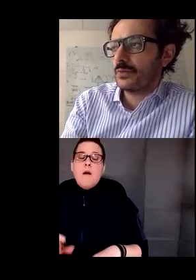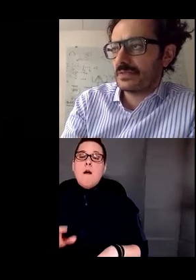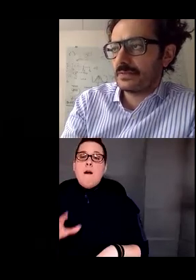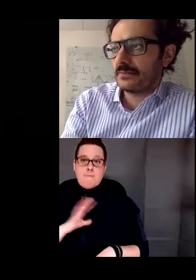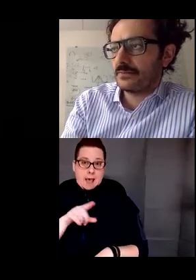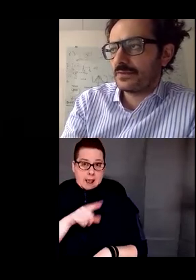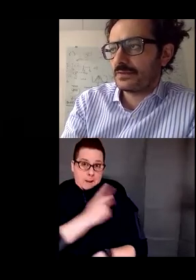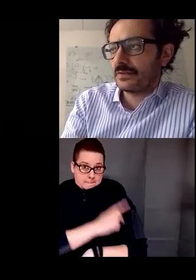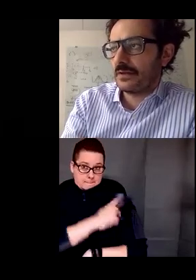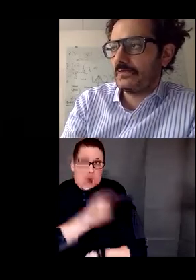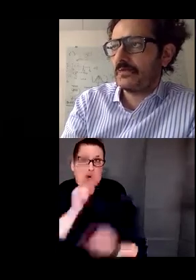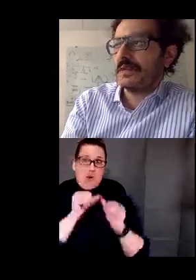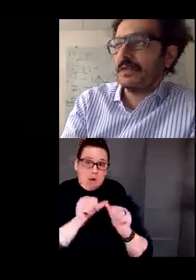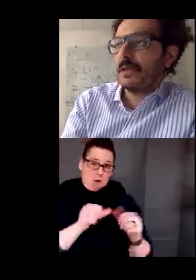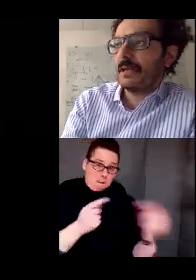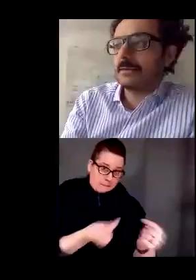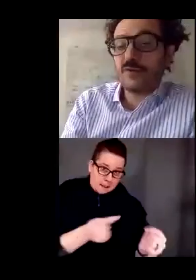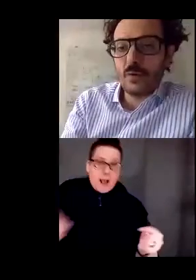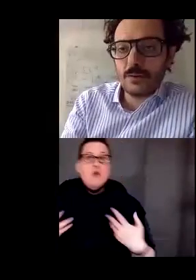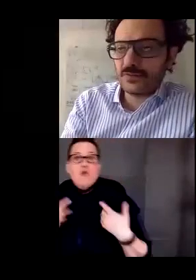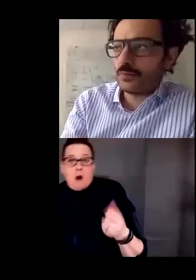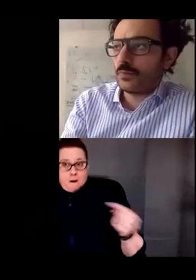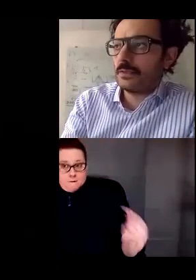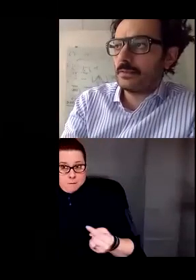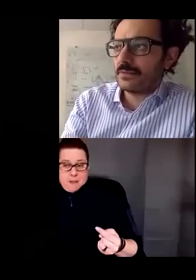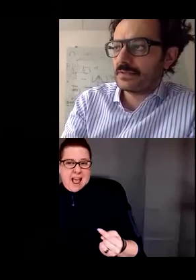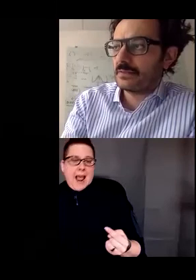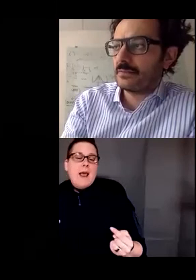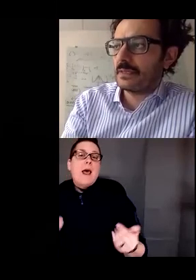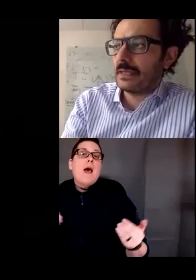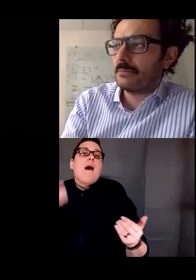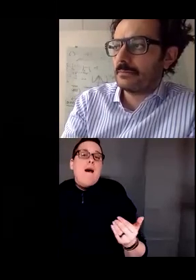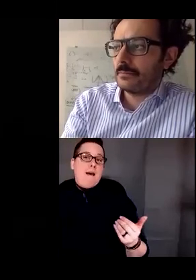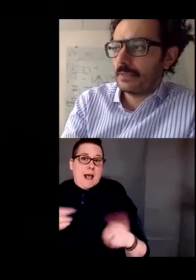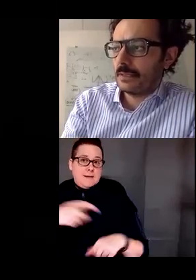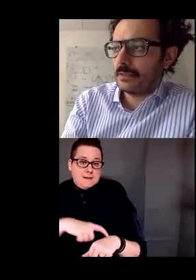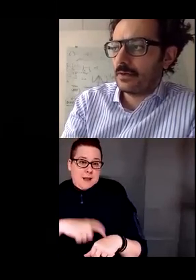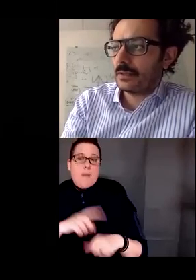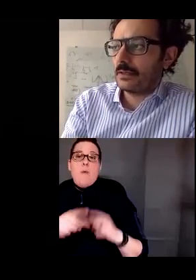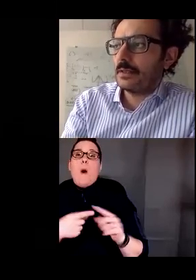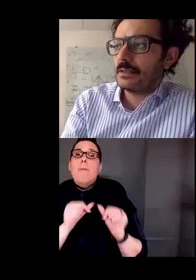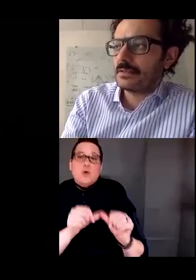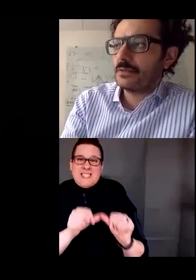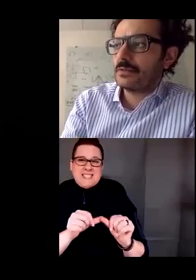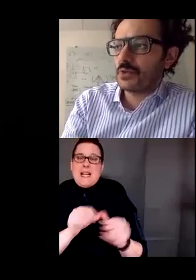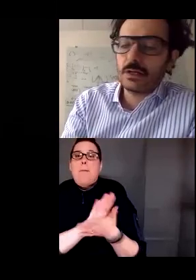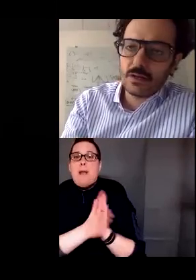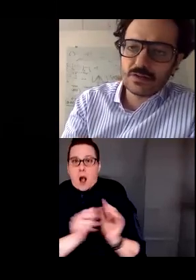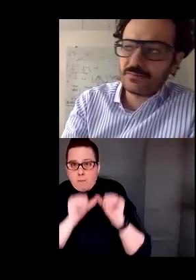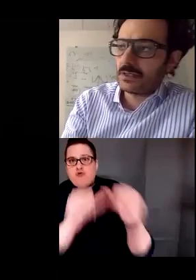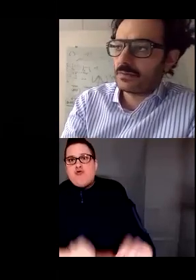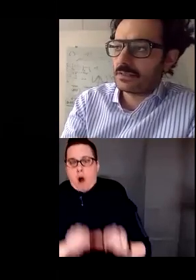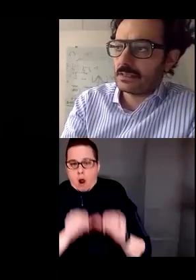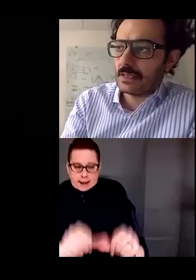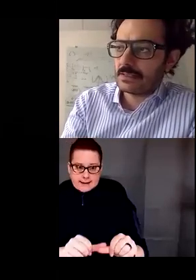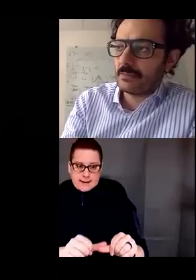patients who persisted versus recovered at follow-up, so when the persistent became chronic, they started showing loss